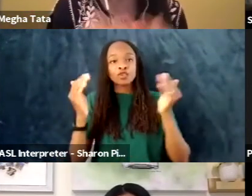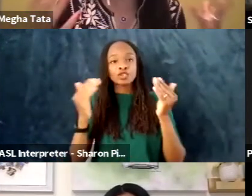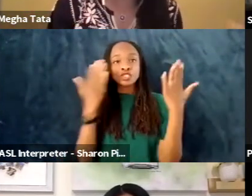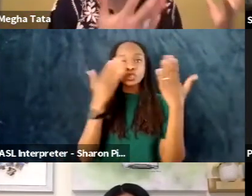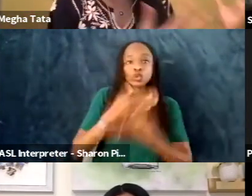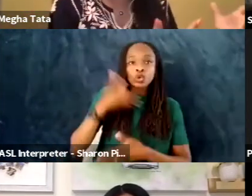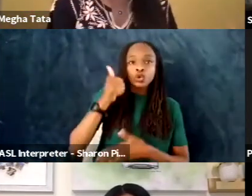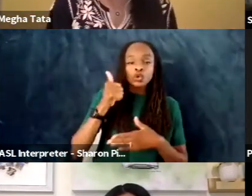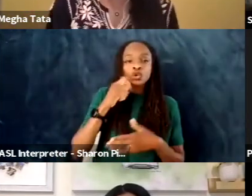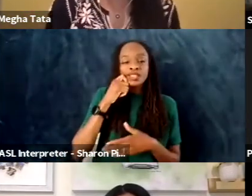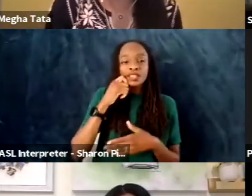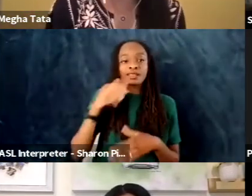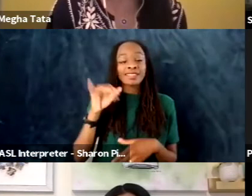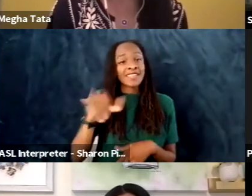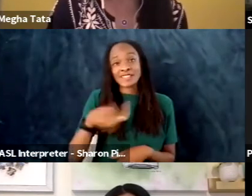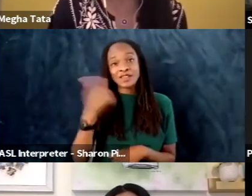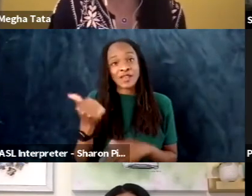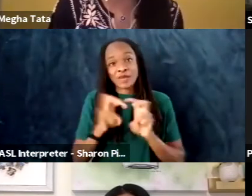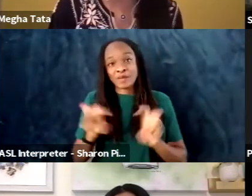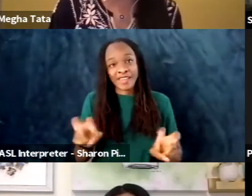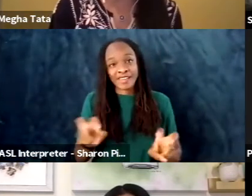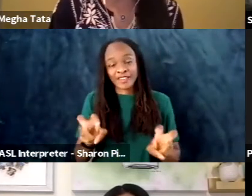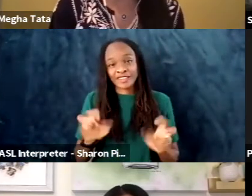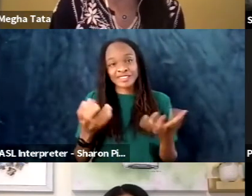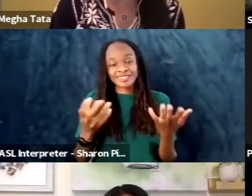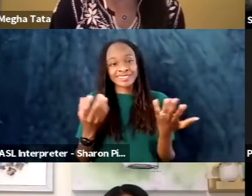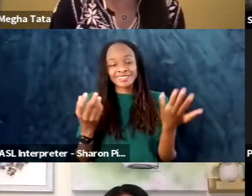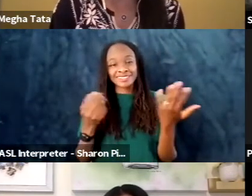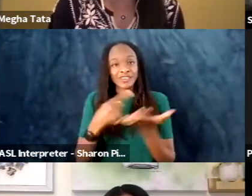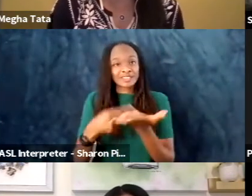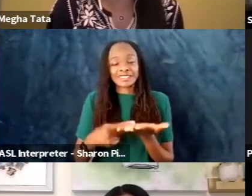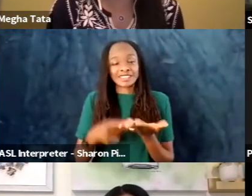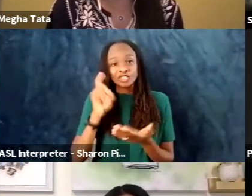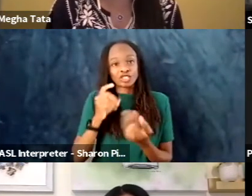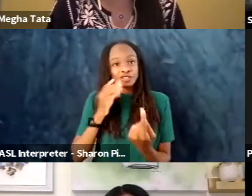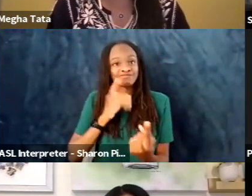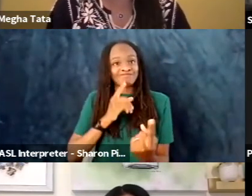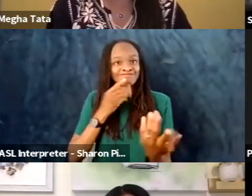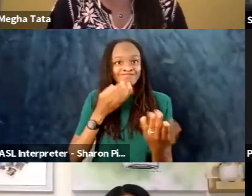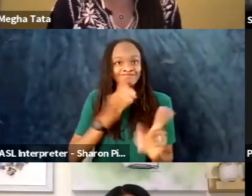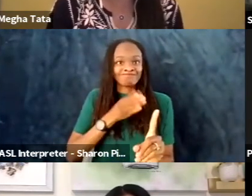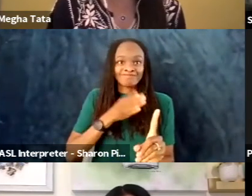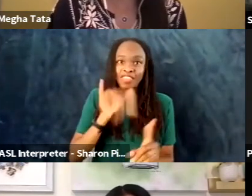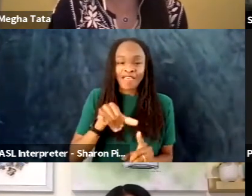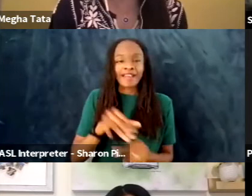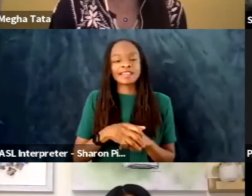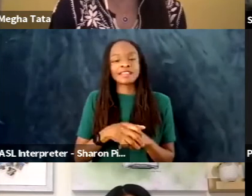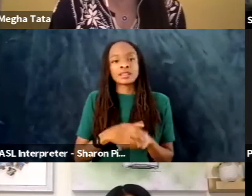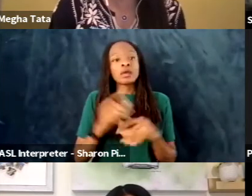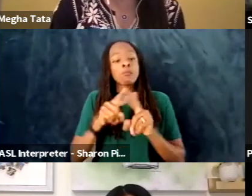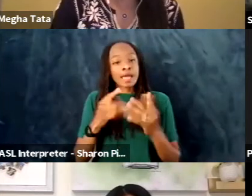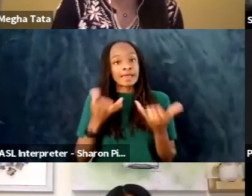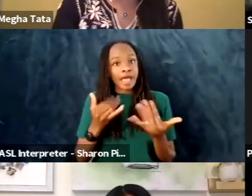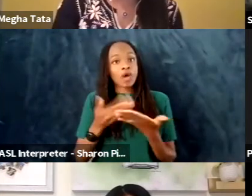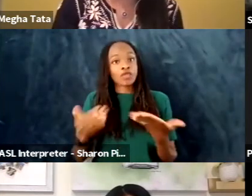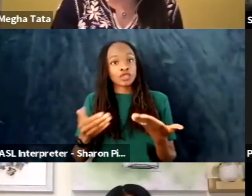and another panel discussion just dedicated to that possibly. But I think, like Piyush said, things are changing. There's a